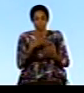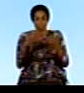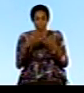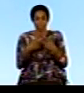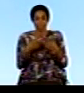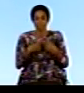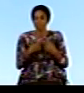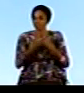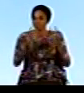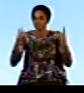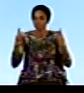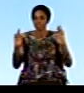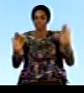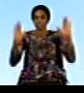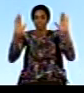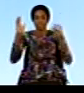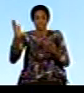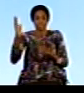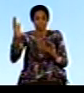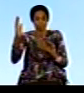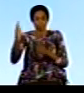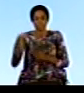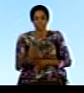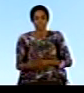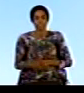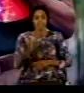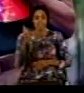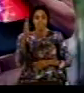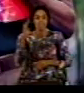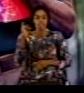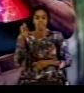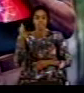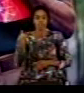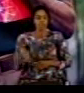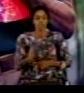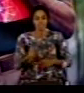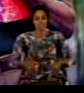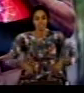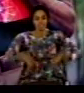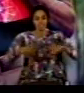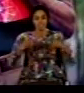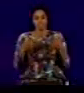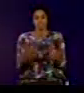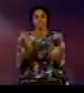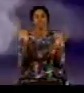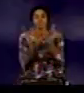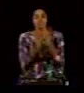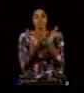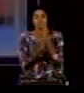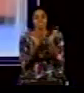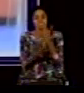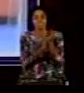striking testimonies. Abia live. The Lord.